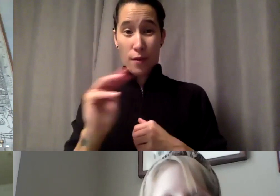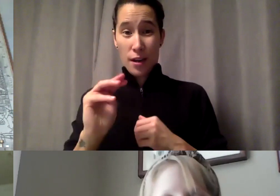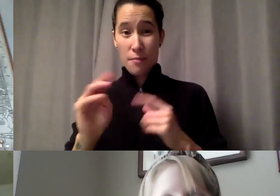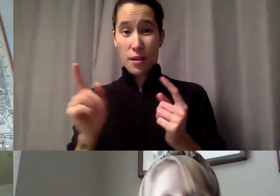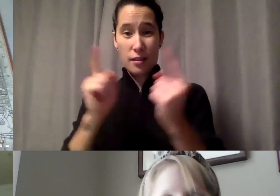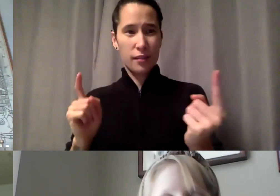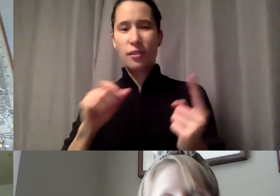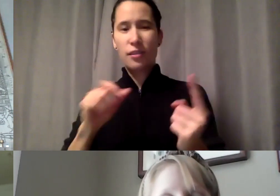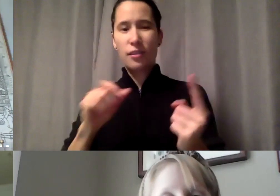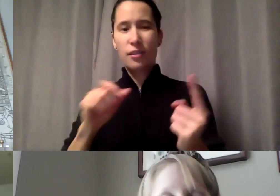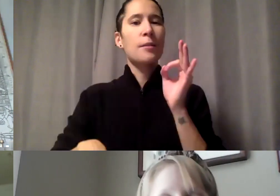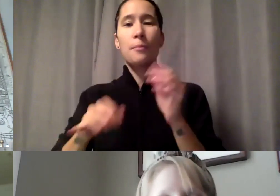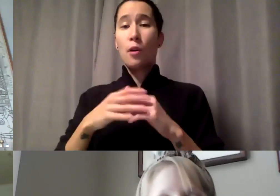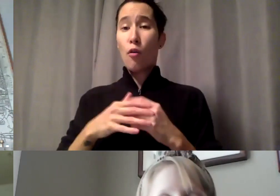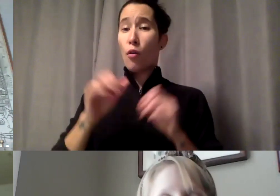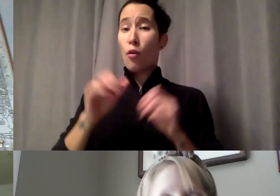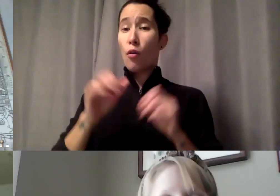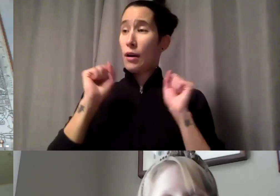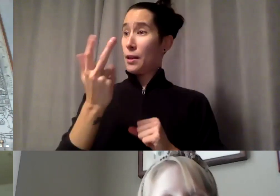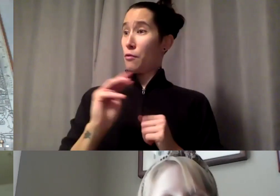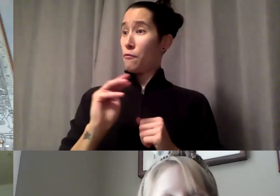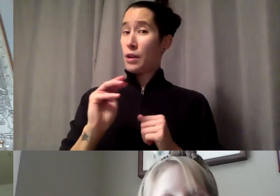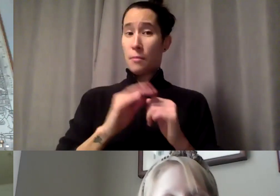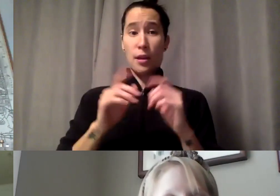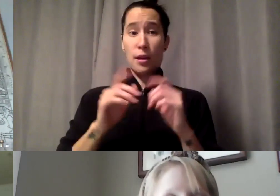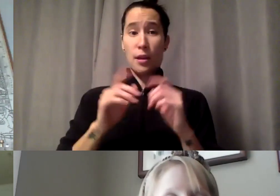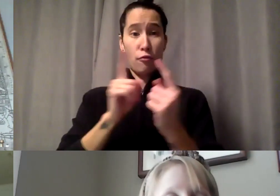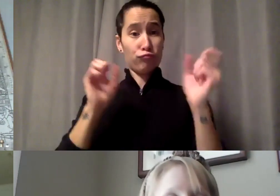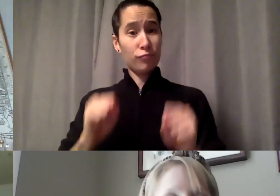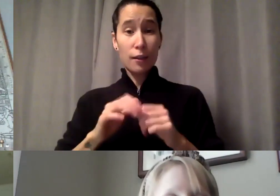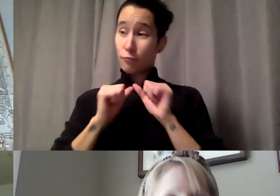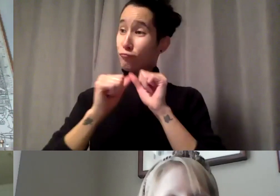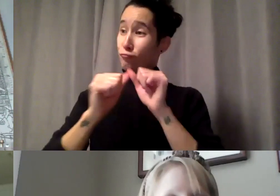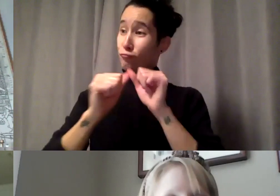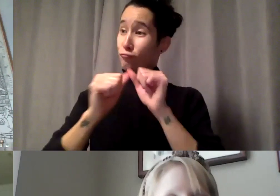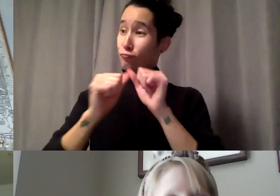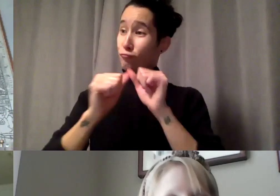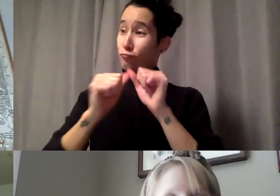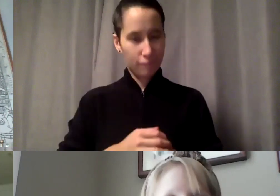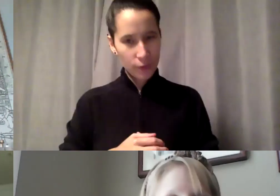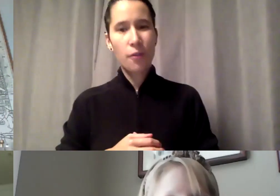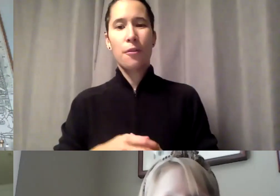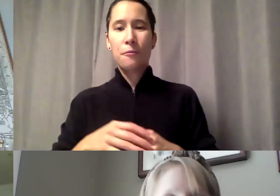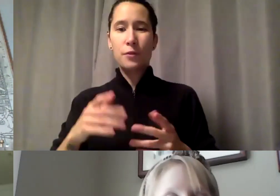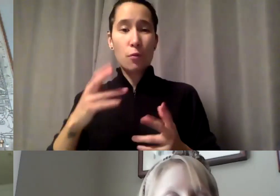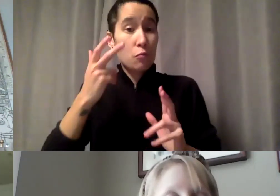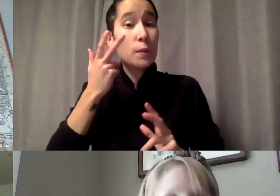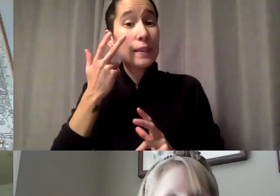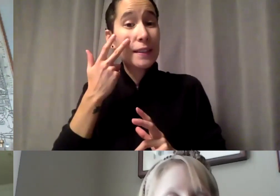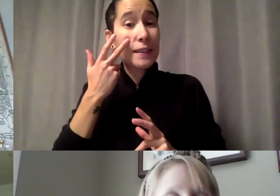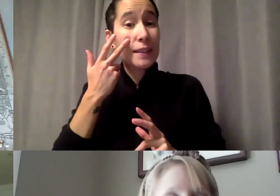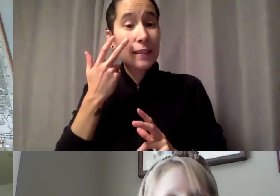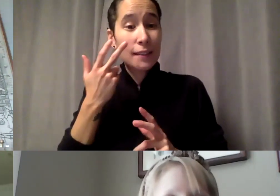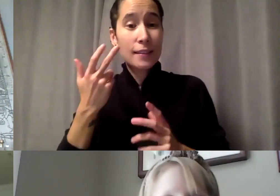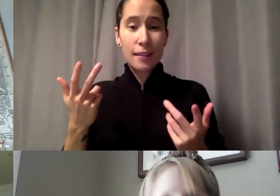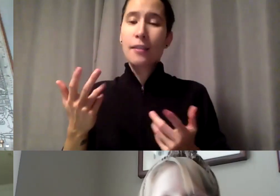as just maintaining 3 meters distance, but it is something that we're looking at, and in the next phase of opening back